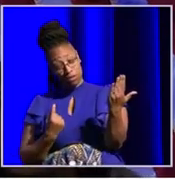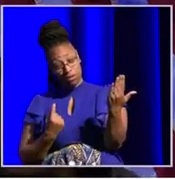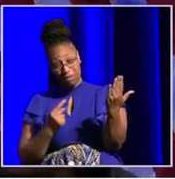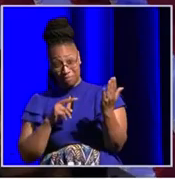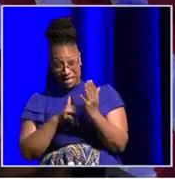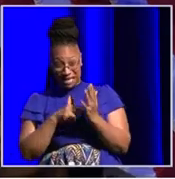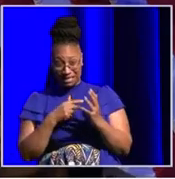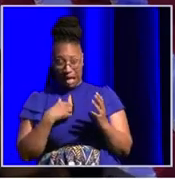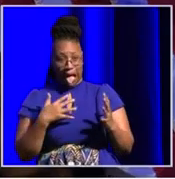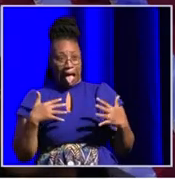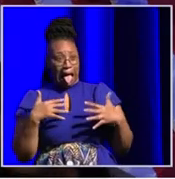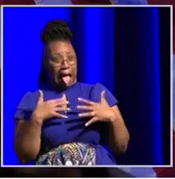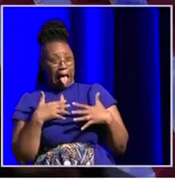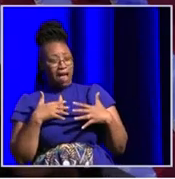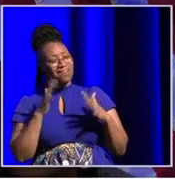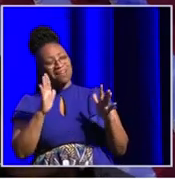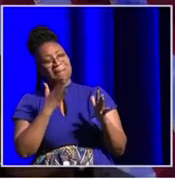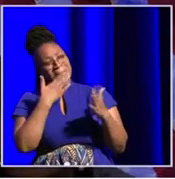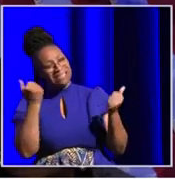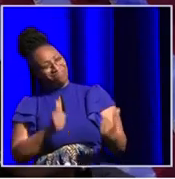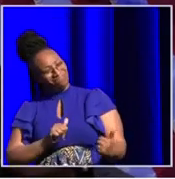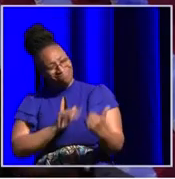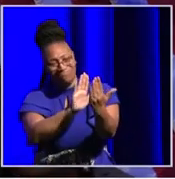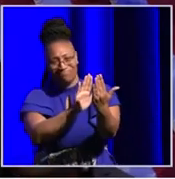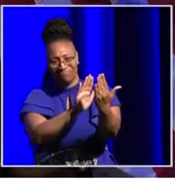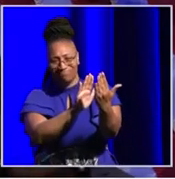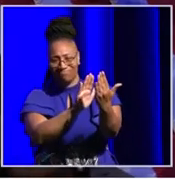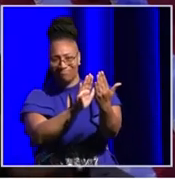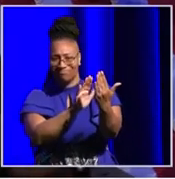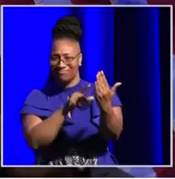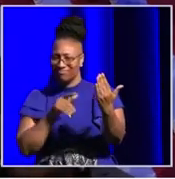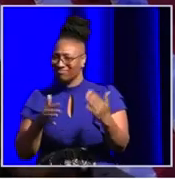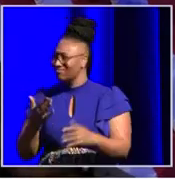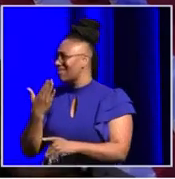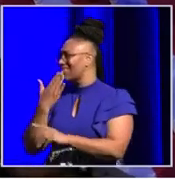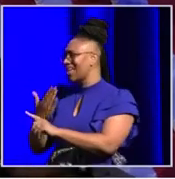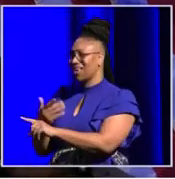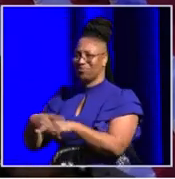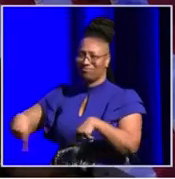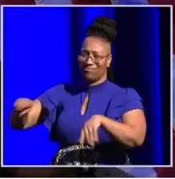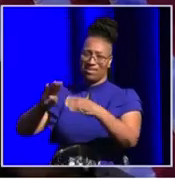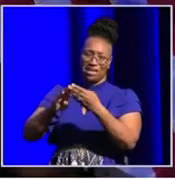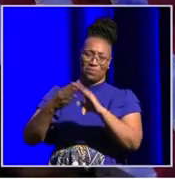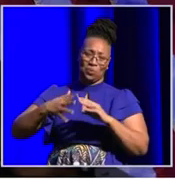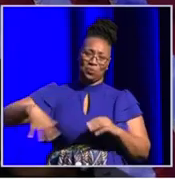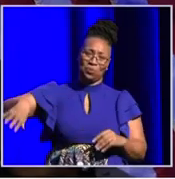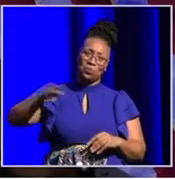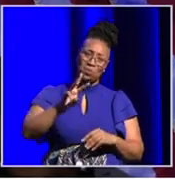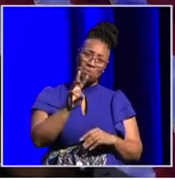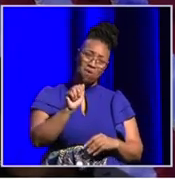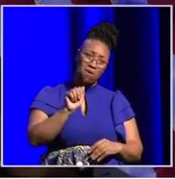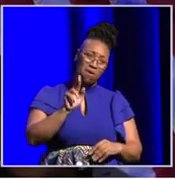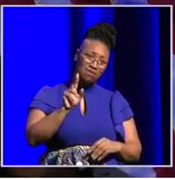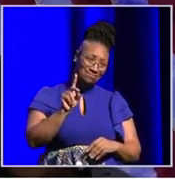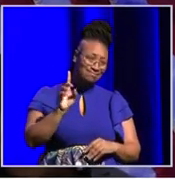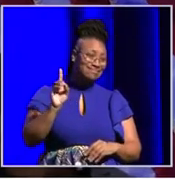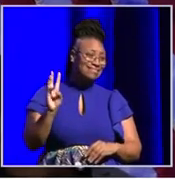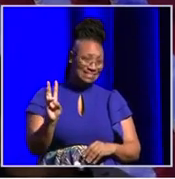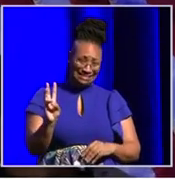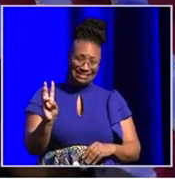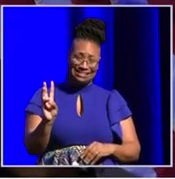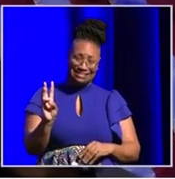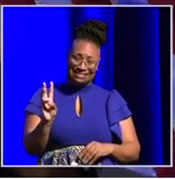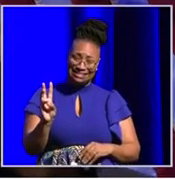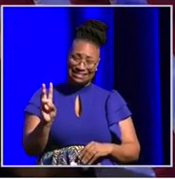city for giving me their trust and confidence to serve another term on the council. I'm excited to share this stage with my colleagues, and I'm ready to deliver on the big,